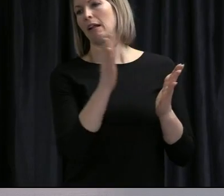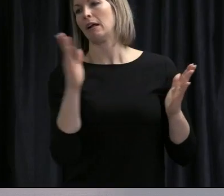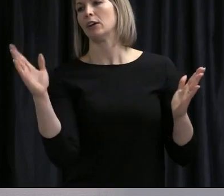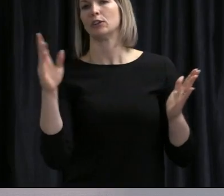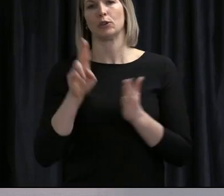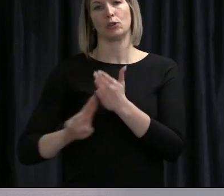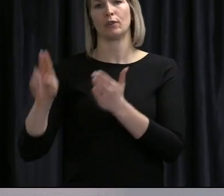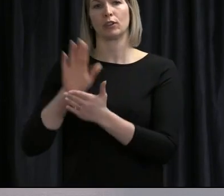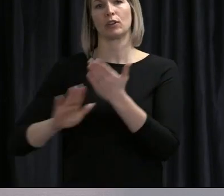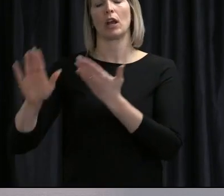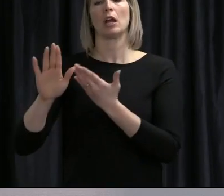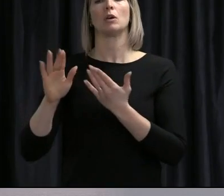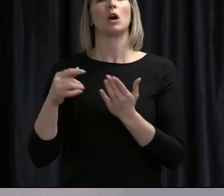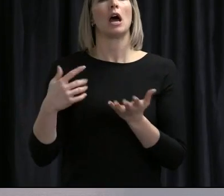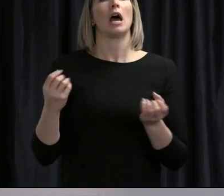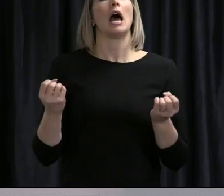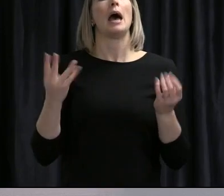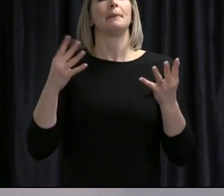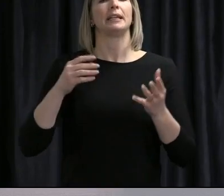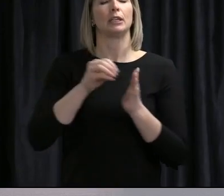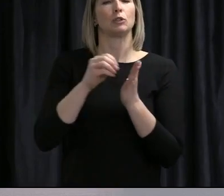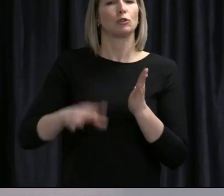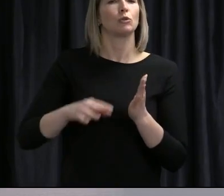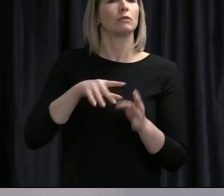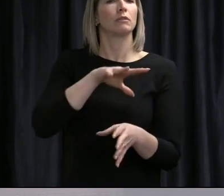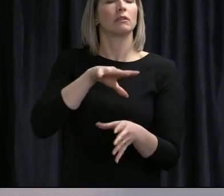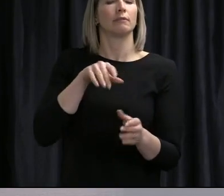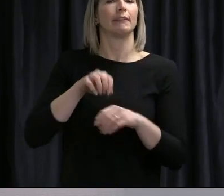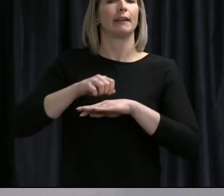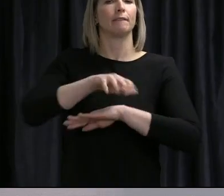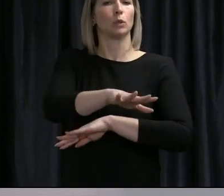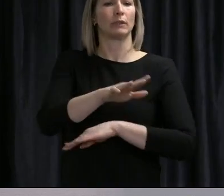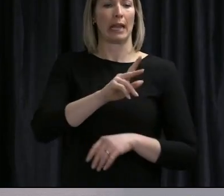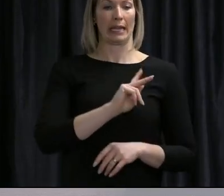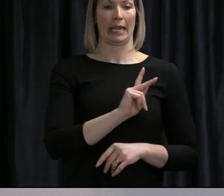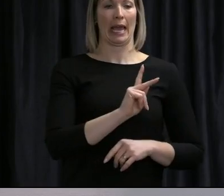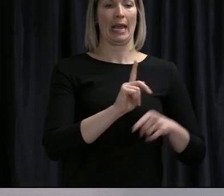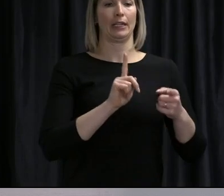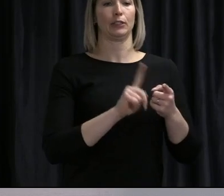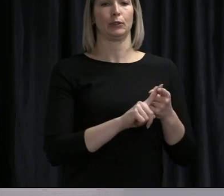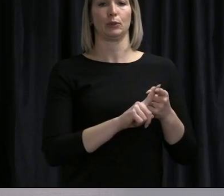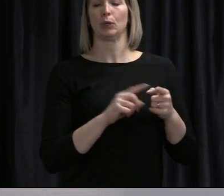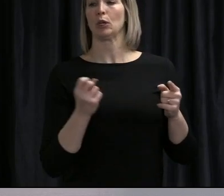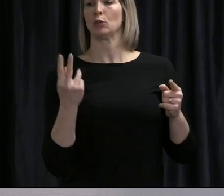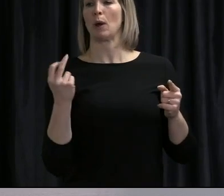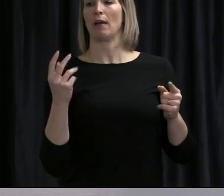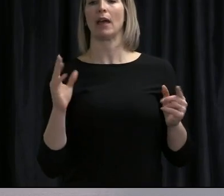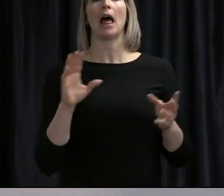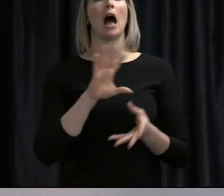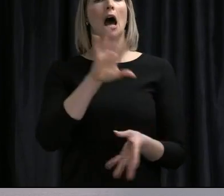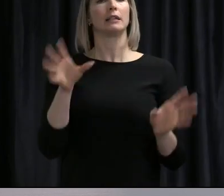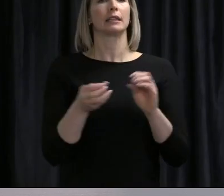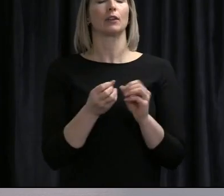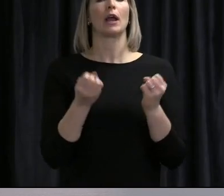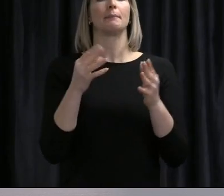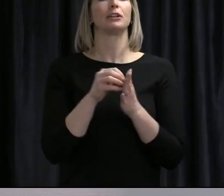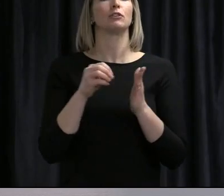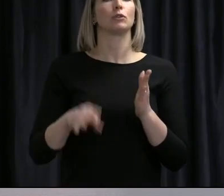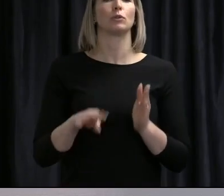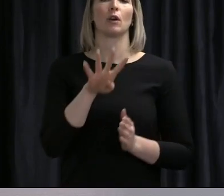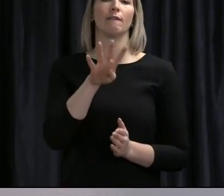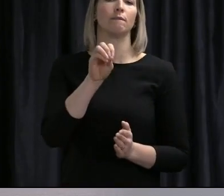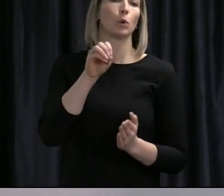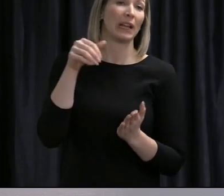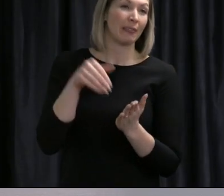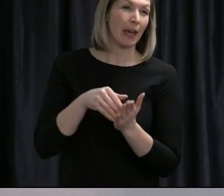about? With regards to the K-12 system, we're looking at 40,000 students. 40,000. 40,000, and we're looking at